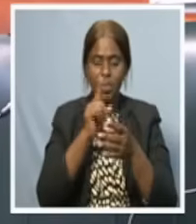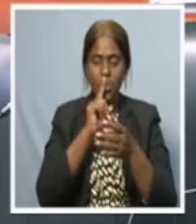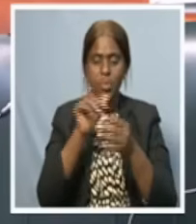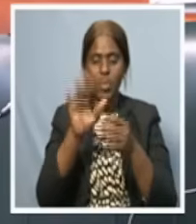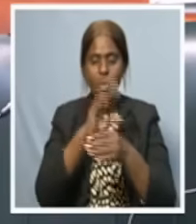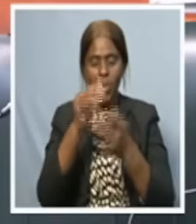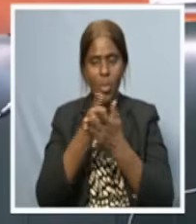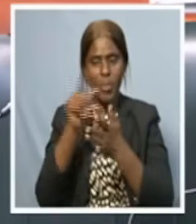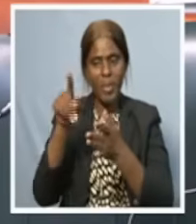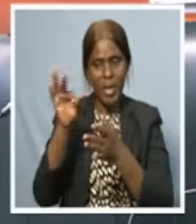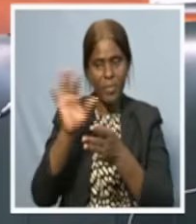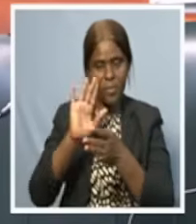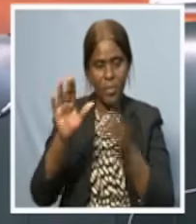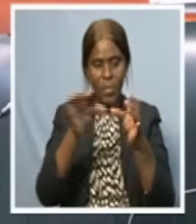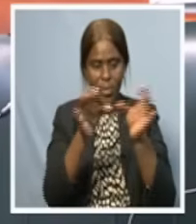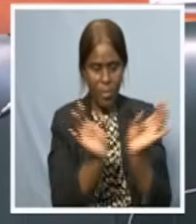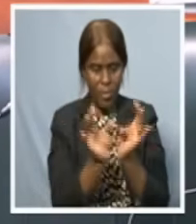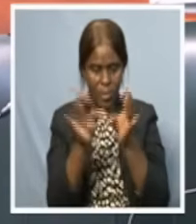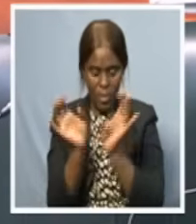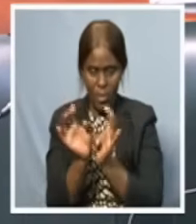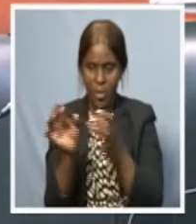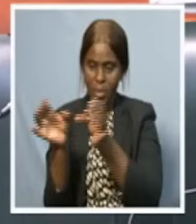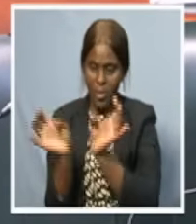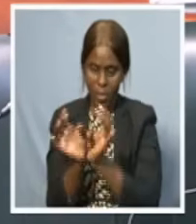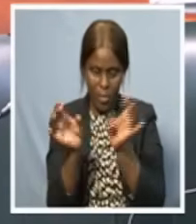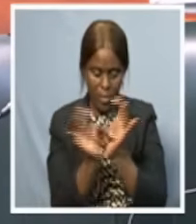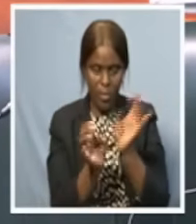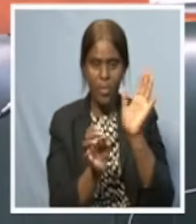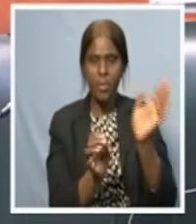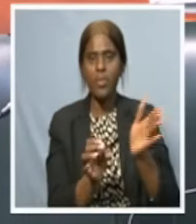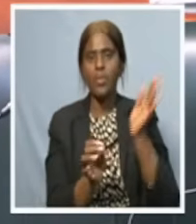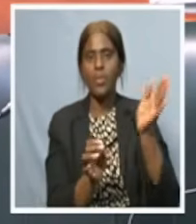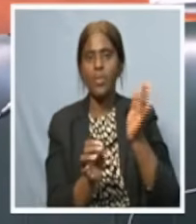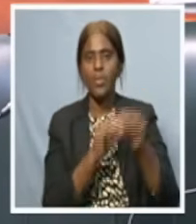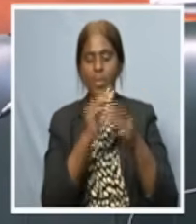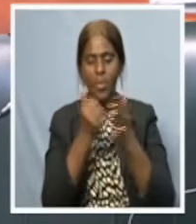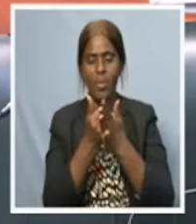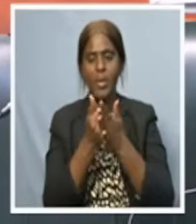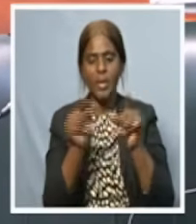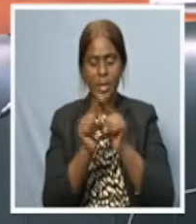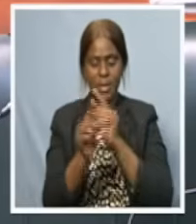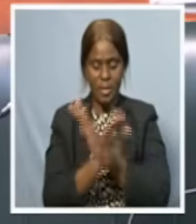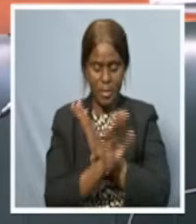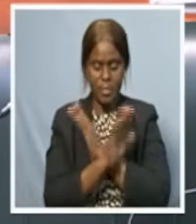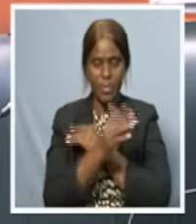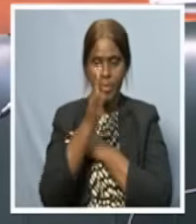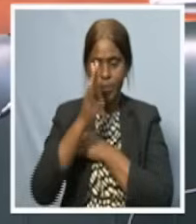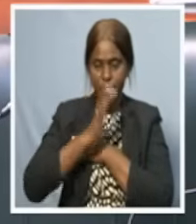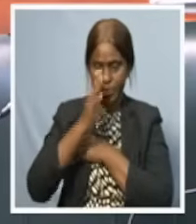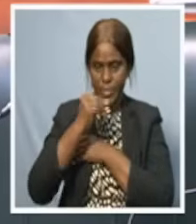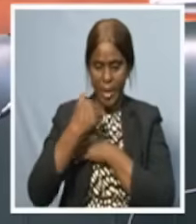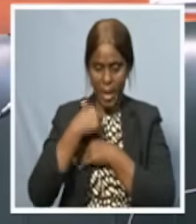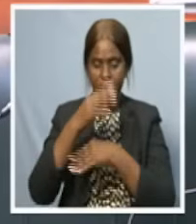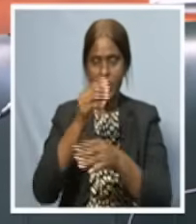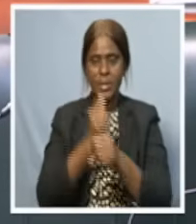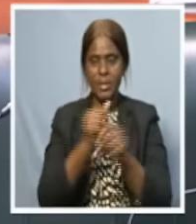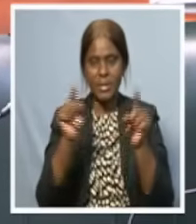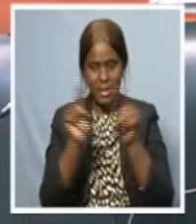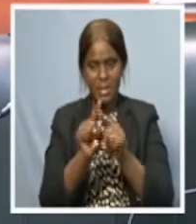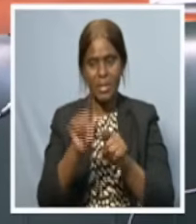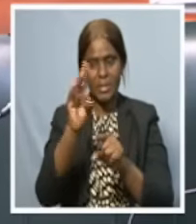that the Patriotic Front constituencies, the constituency run by UPND, the whole Republic of Zambia, Madam Speaker, has